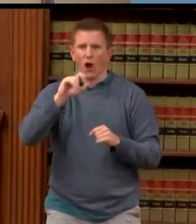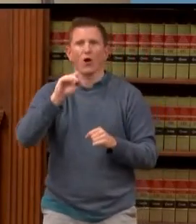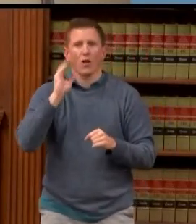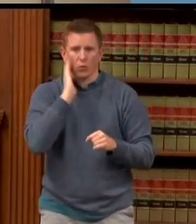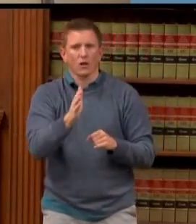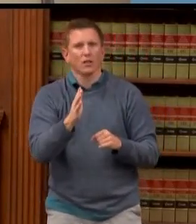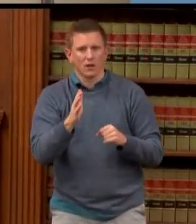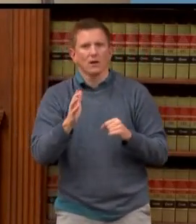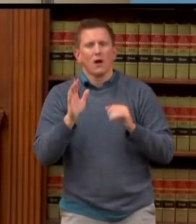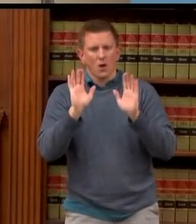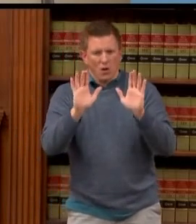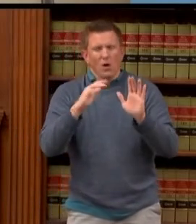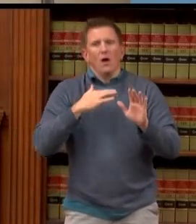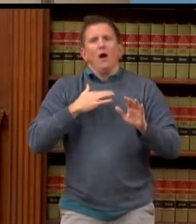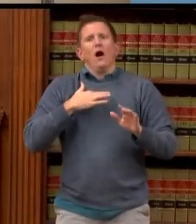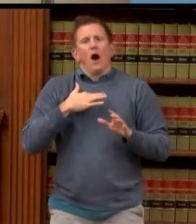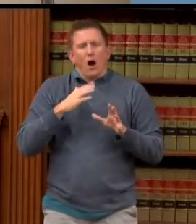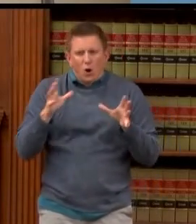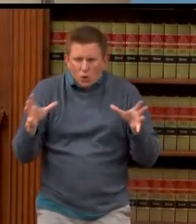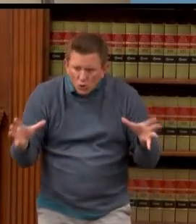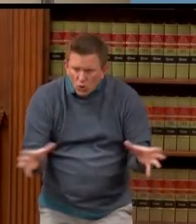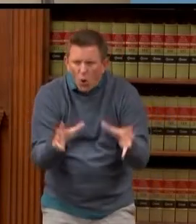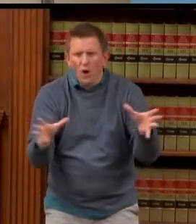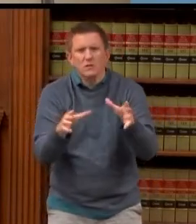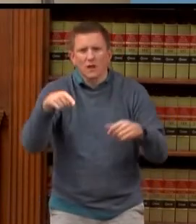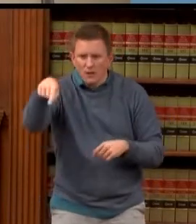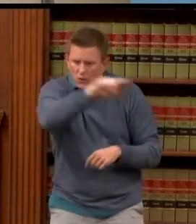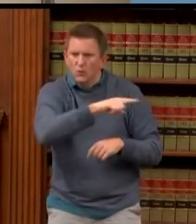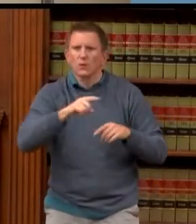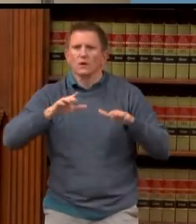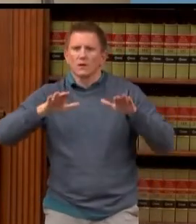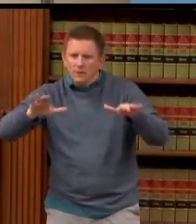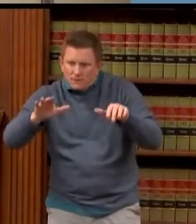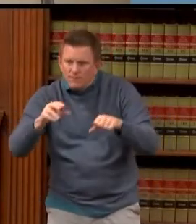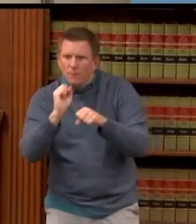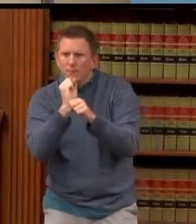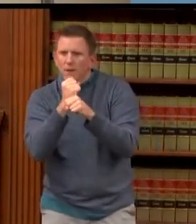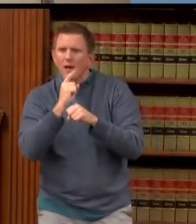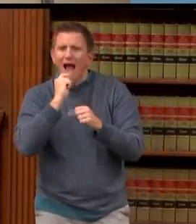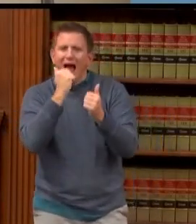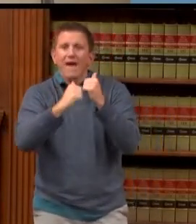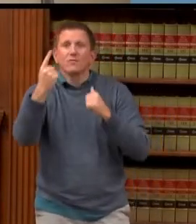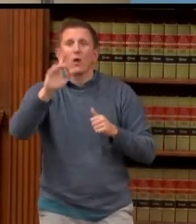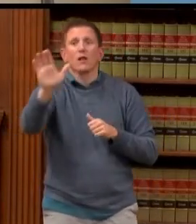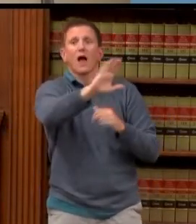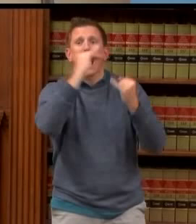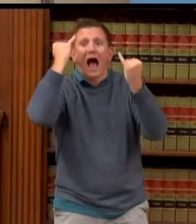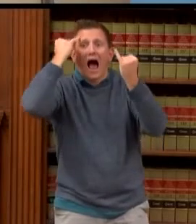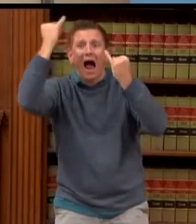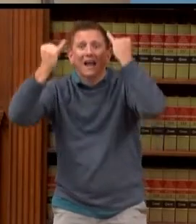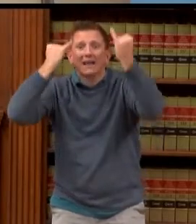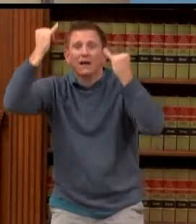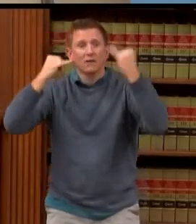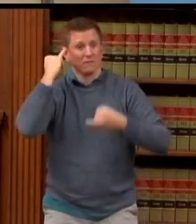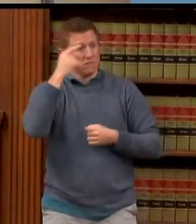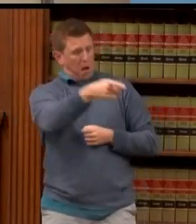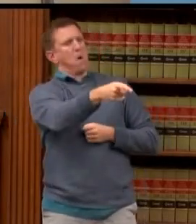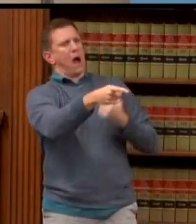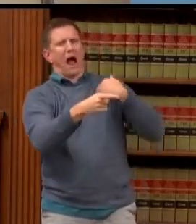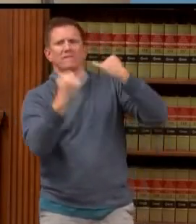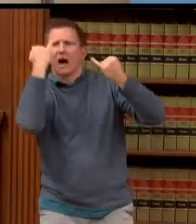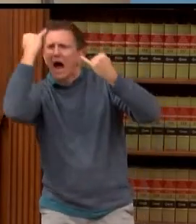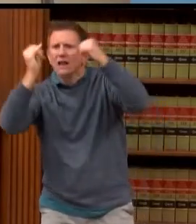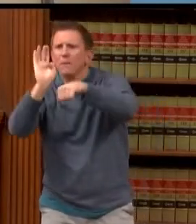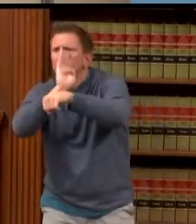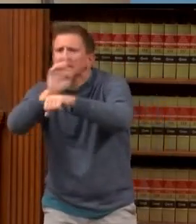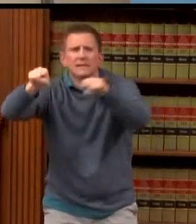sector, citizens, everyone to send your ideas into this. We need to be innovative here. We're going to try to do everything we can with innovation to get where we need to